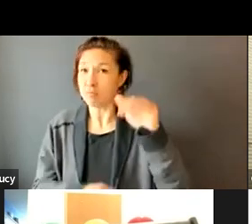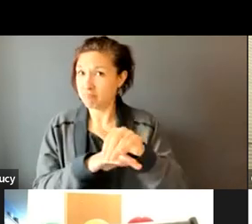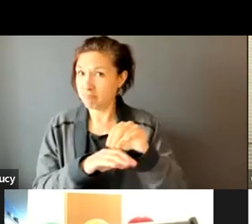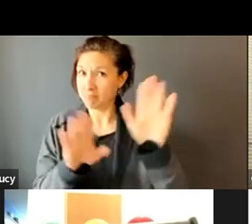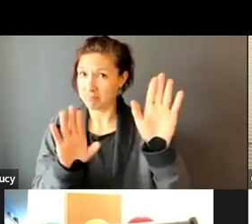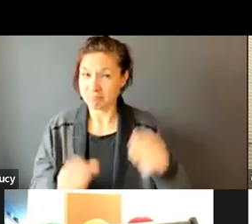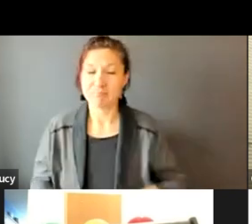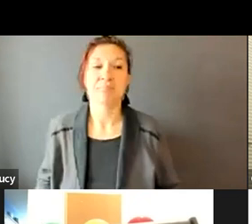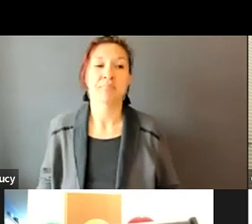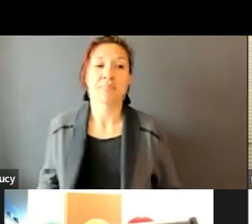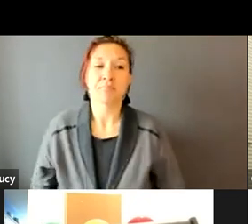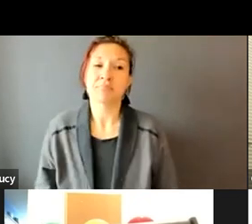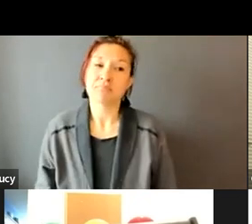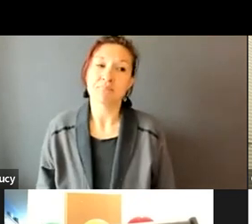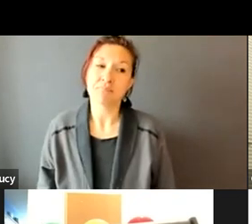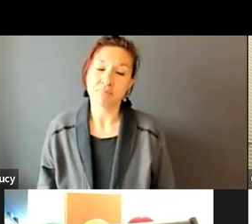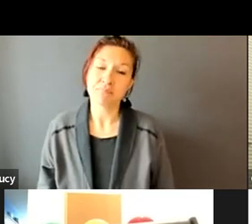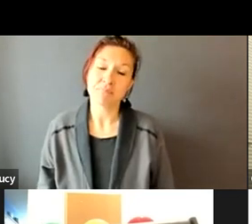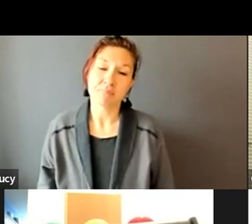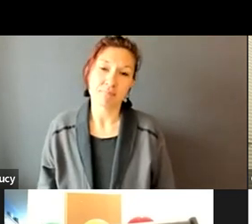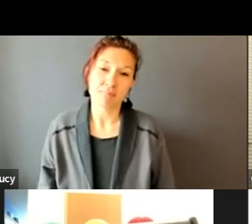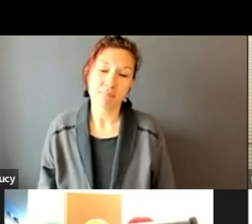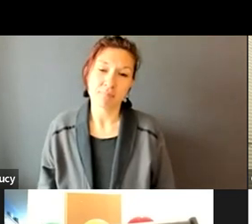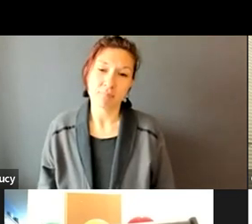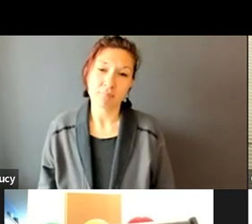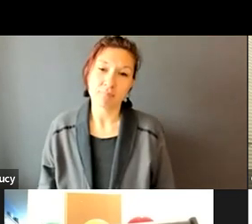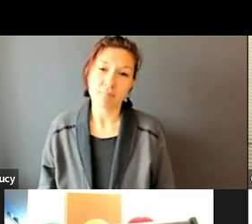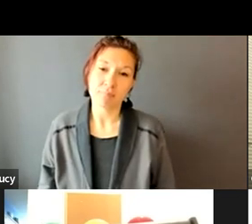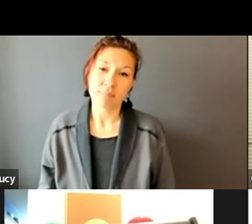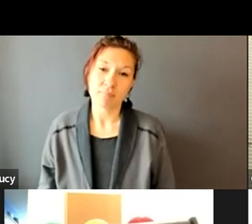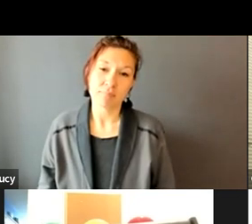buenas noches good evening um